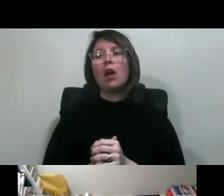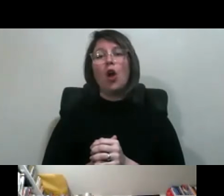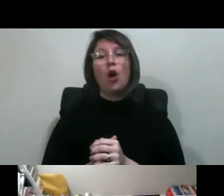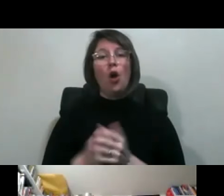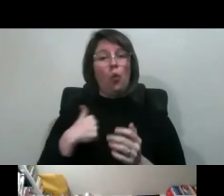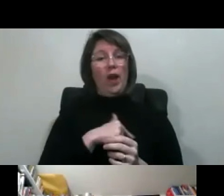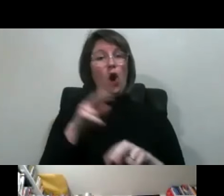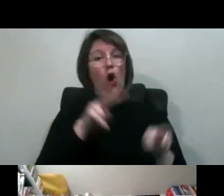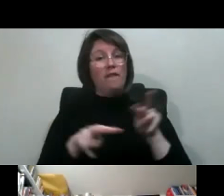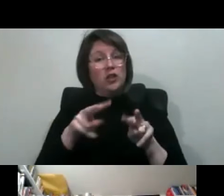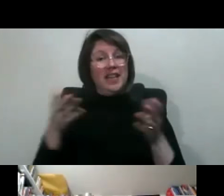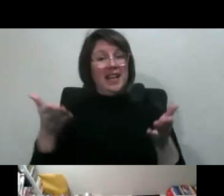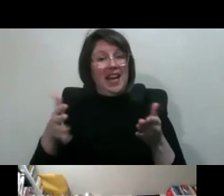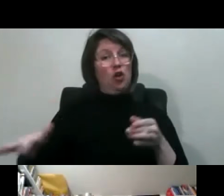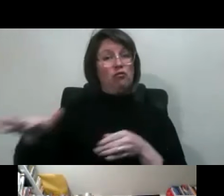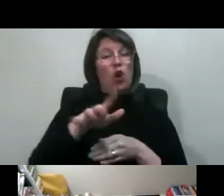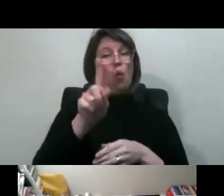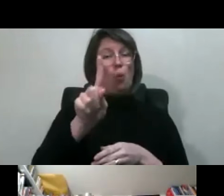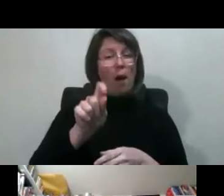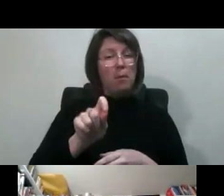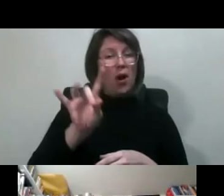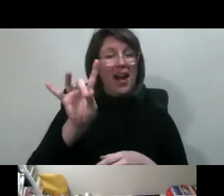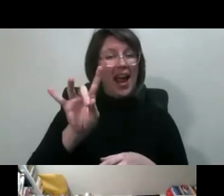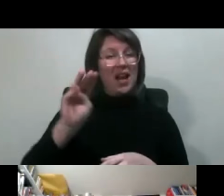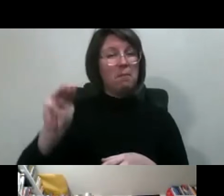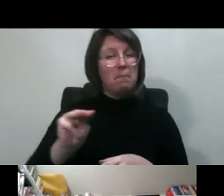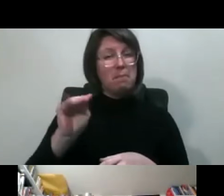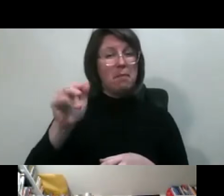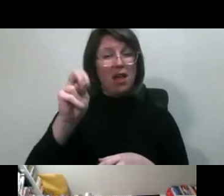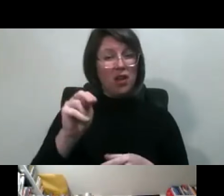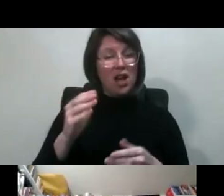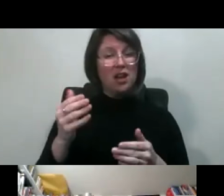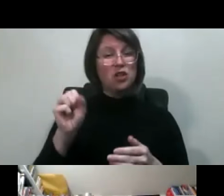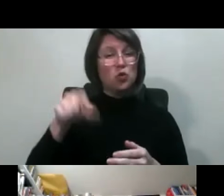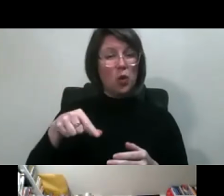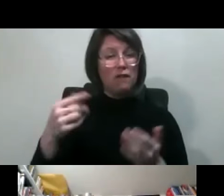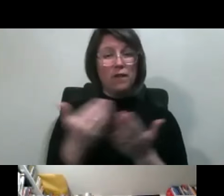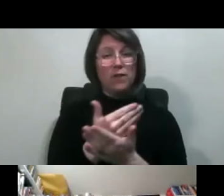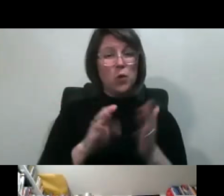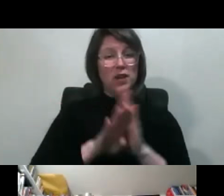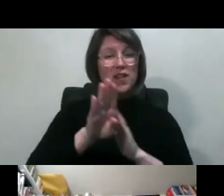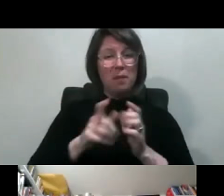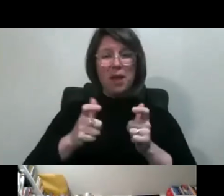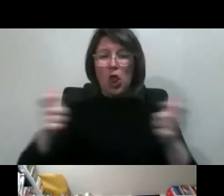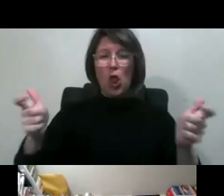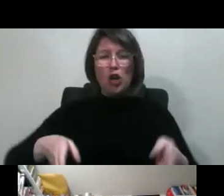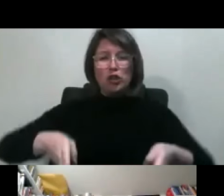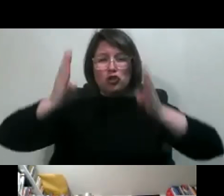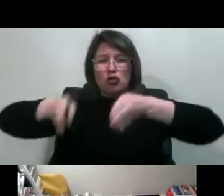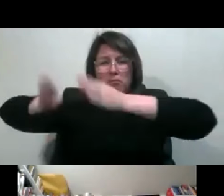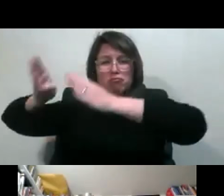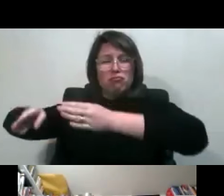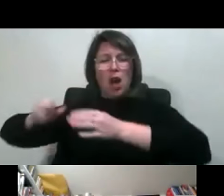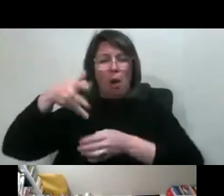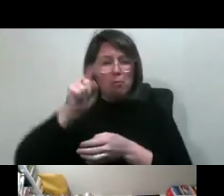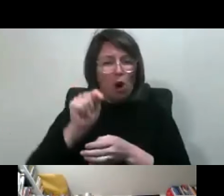overseeing in this neighborhood almost 1.8 million new square feet of development. There are several new large apartment buildings, the huge